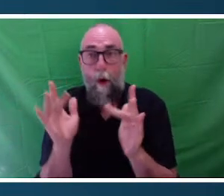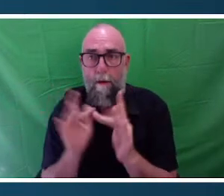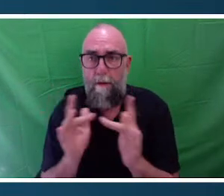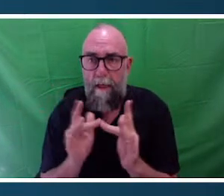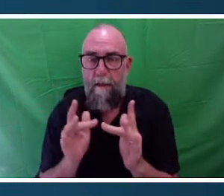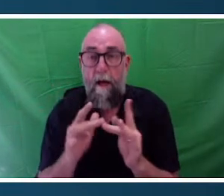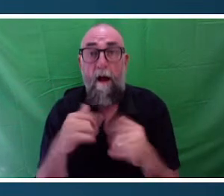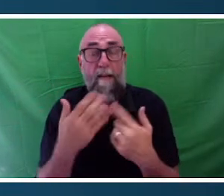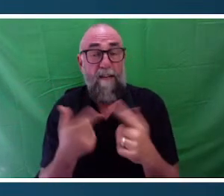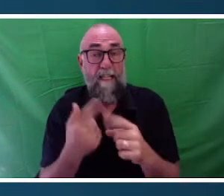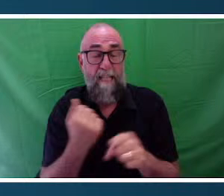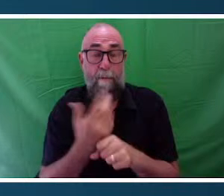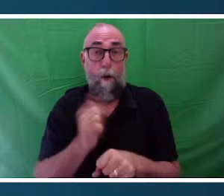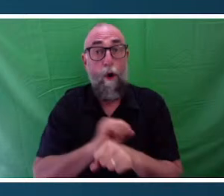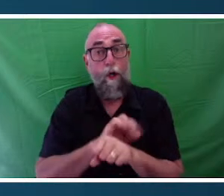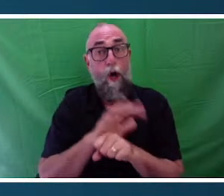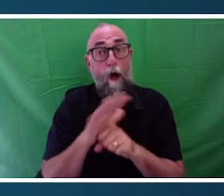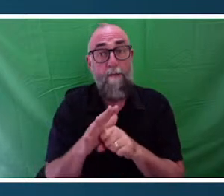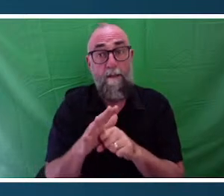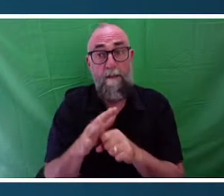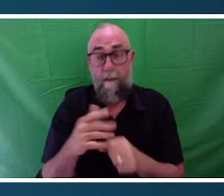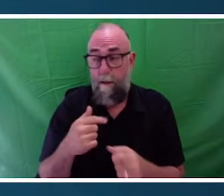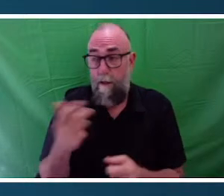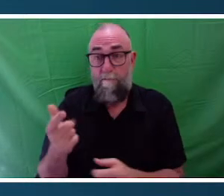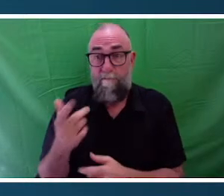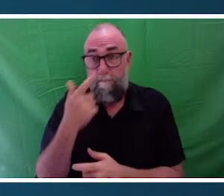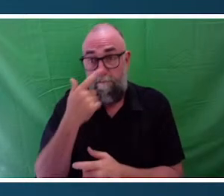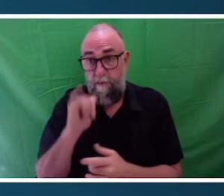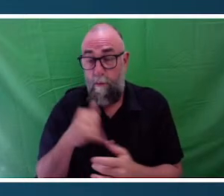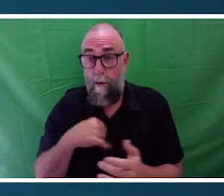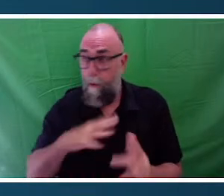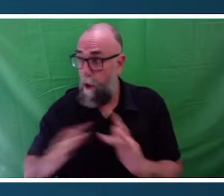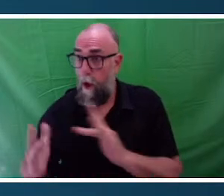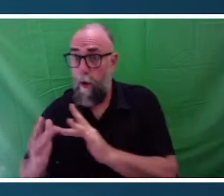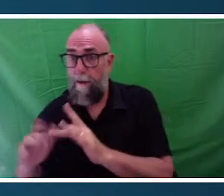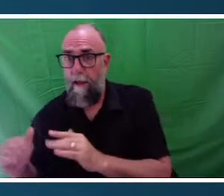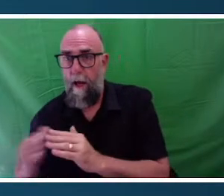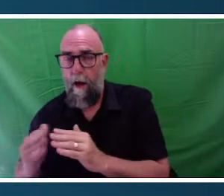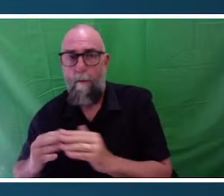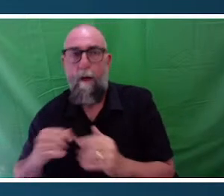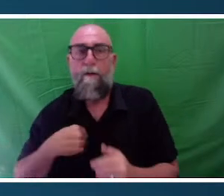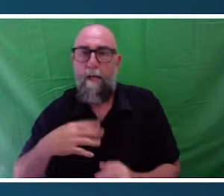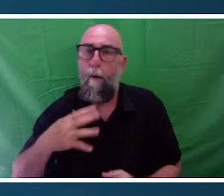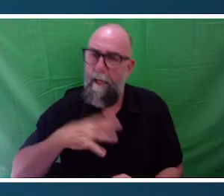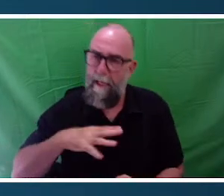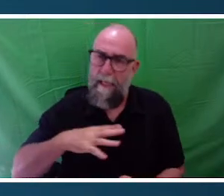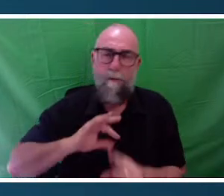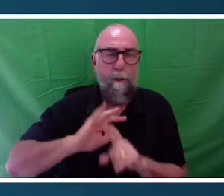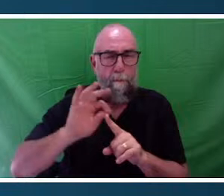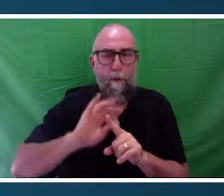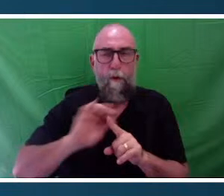COVID-19, as well as for managing and improving worker welfare going forward.